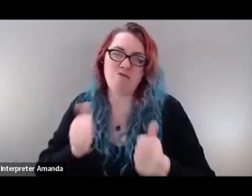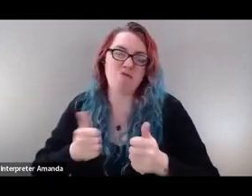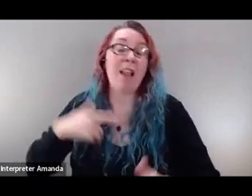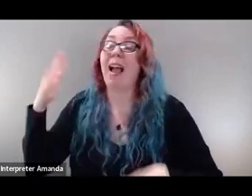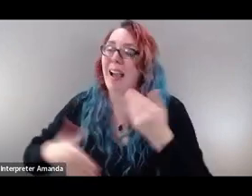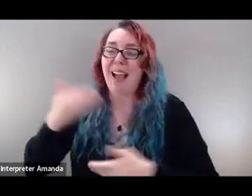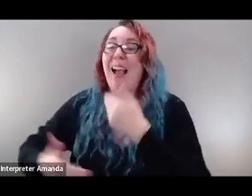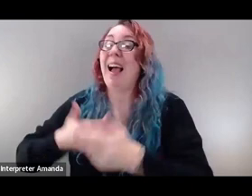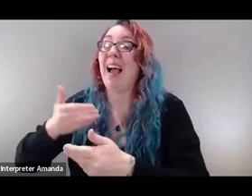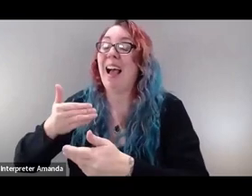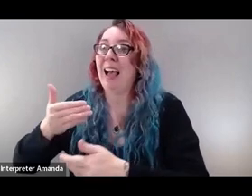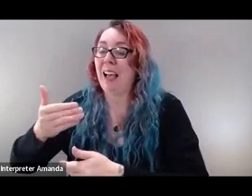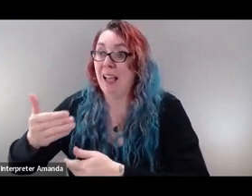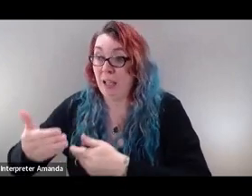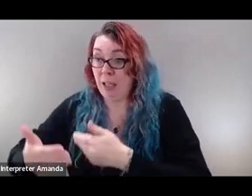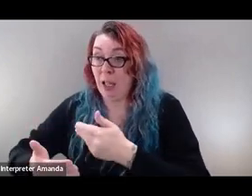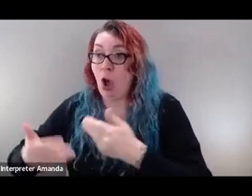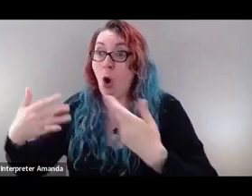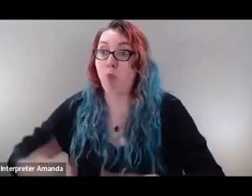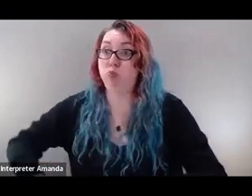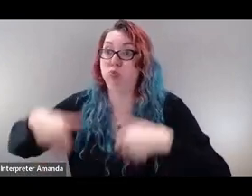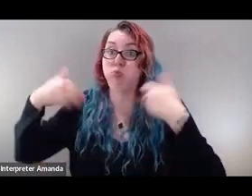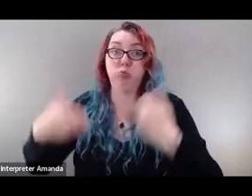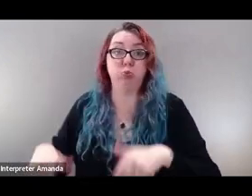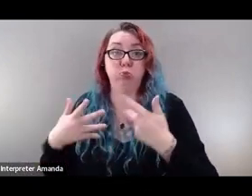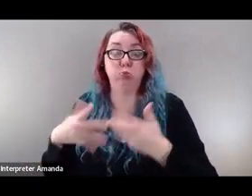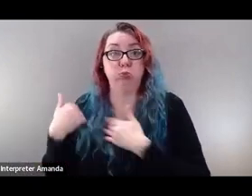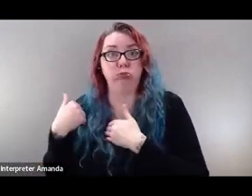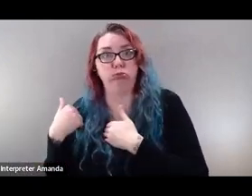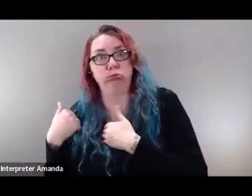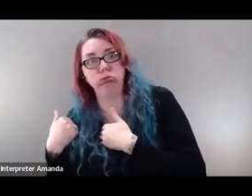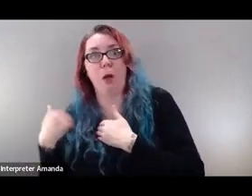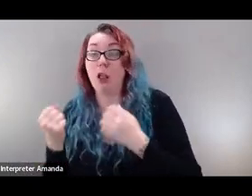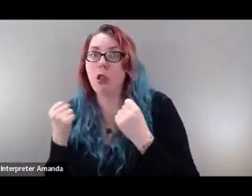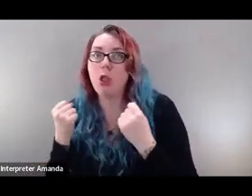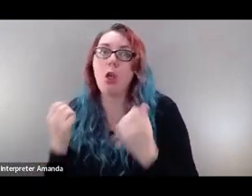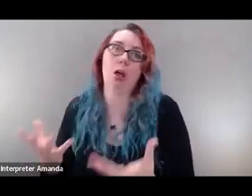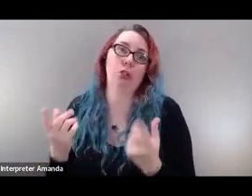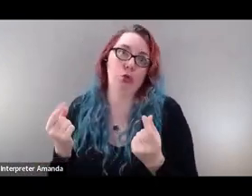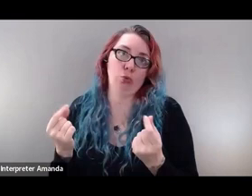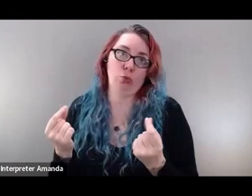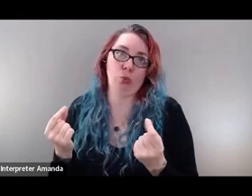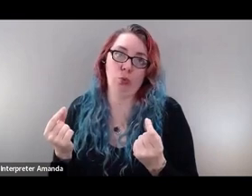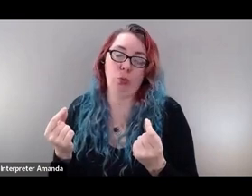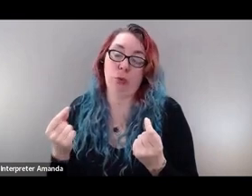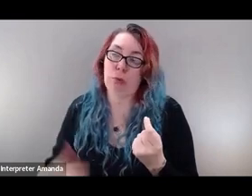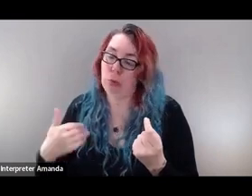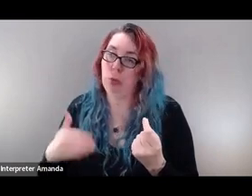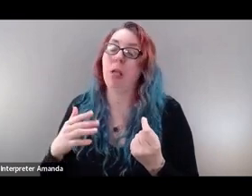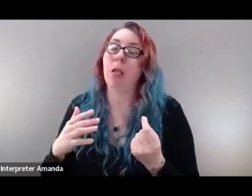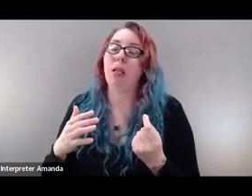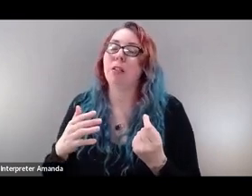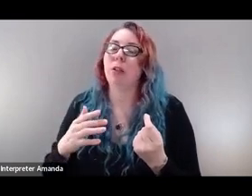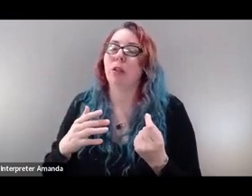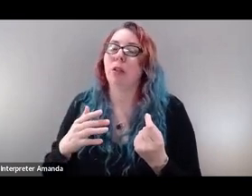massive undertaking. There's so many different questions. And so the main experience and the main takeaway I would have is,